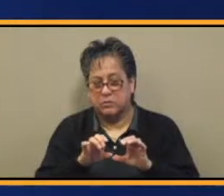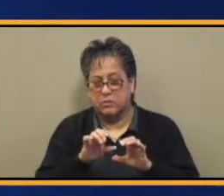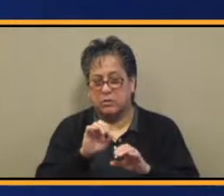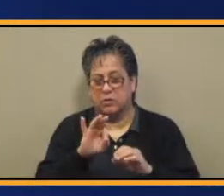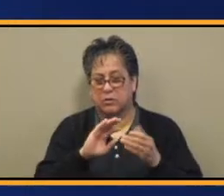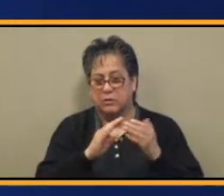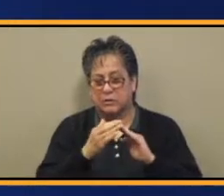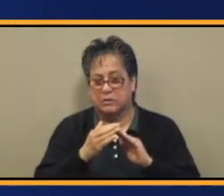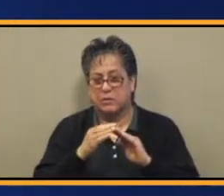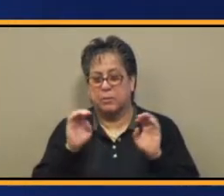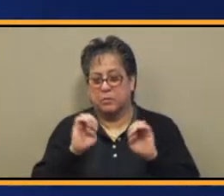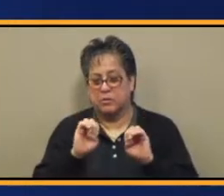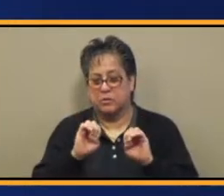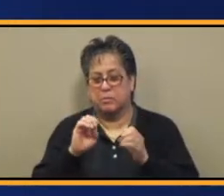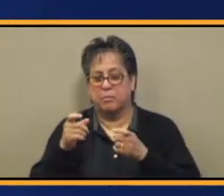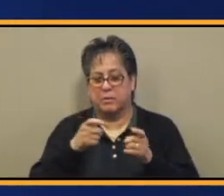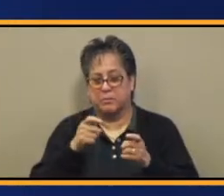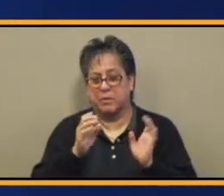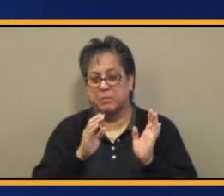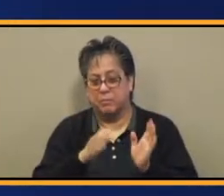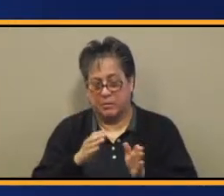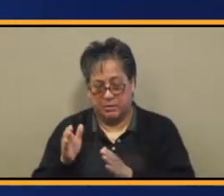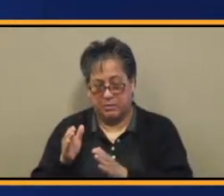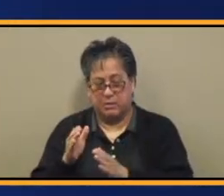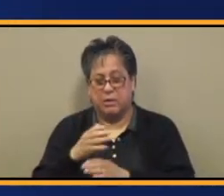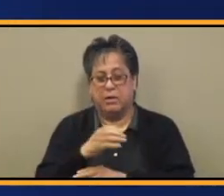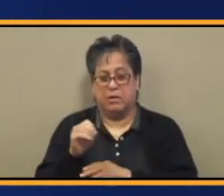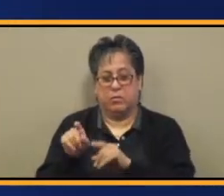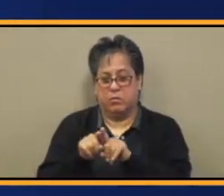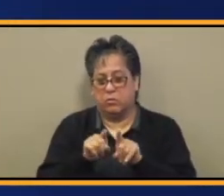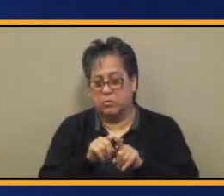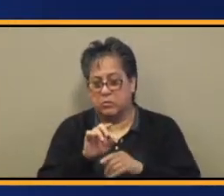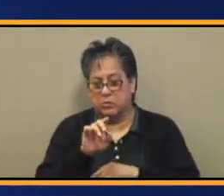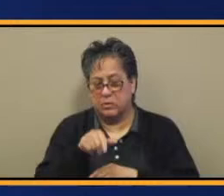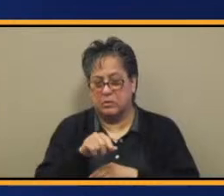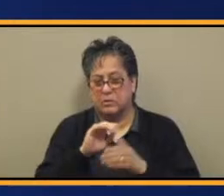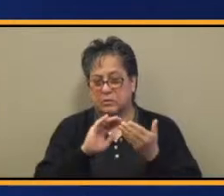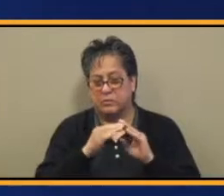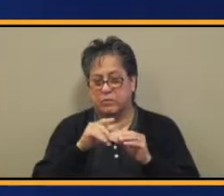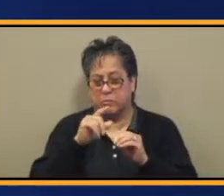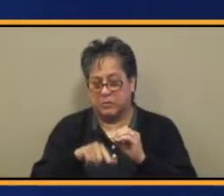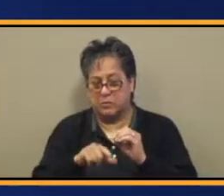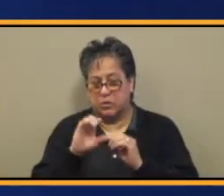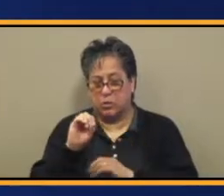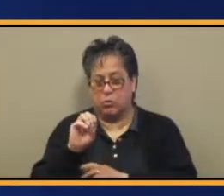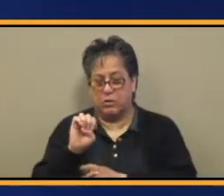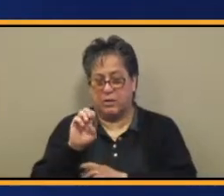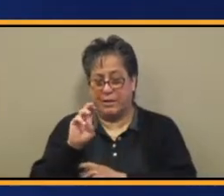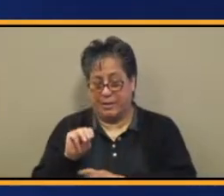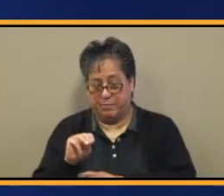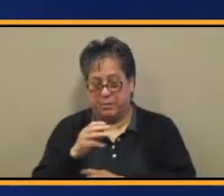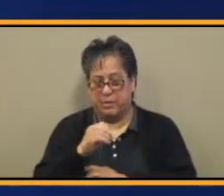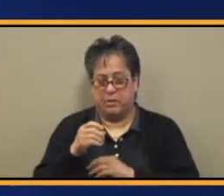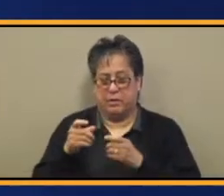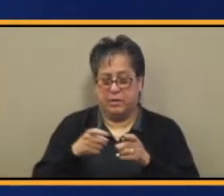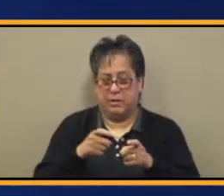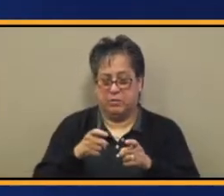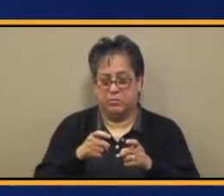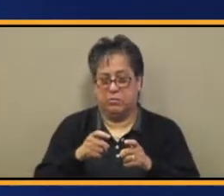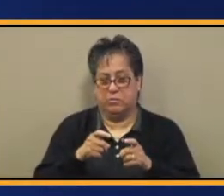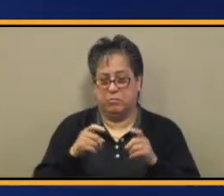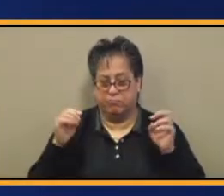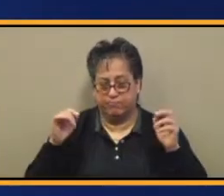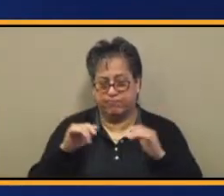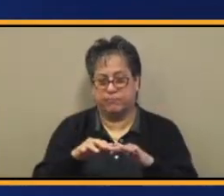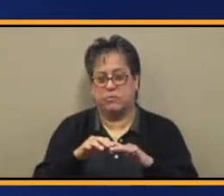city emergency management plans and therefore reflects the authority of the City of El Paso's OEM and the handling of the local mass